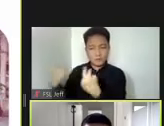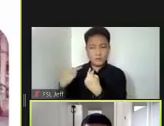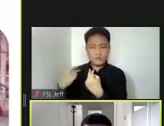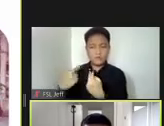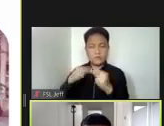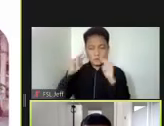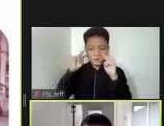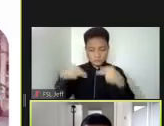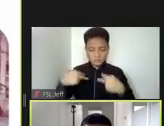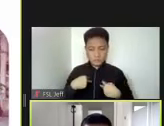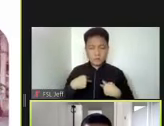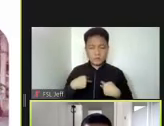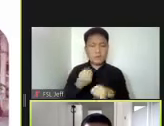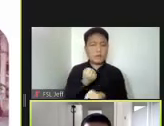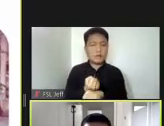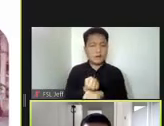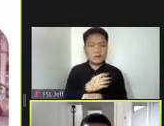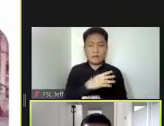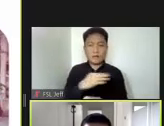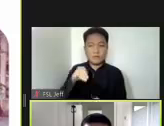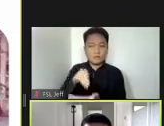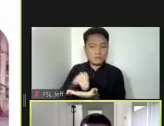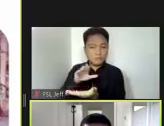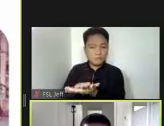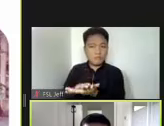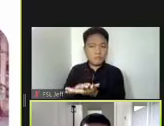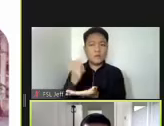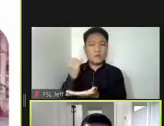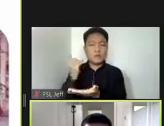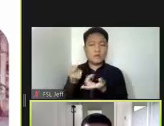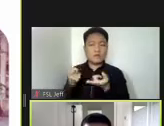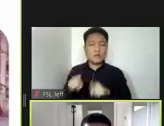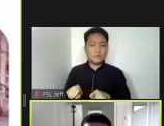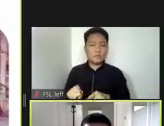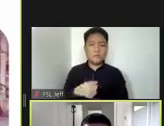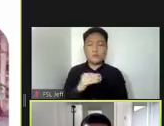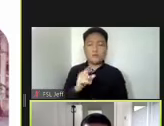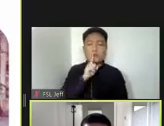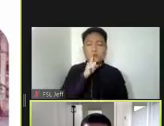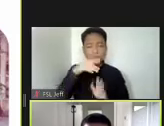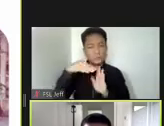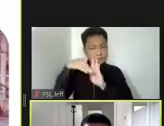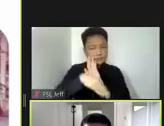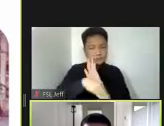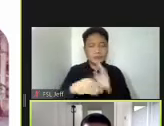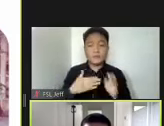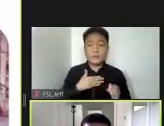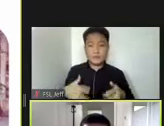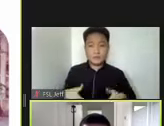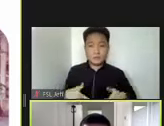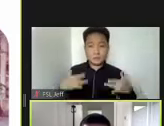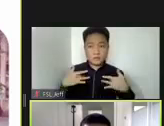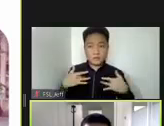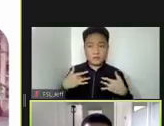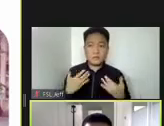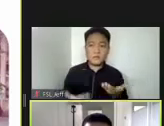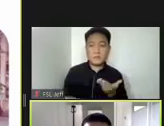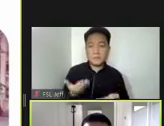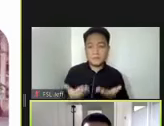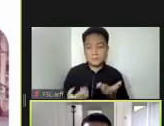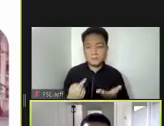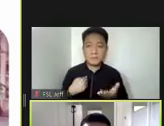life. It's either you stay on the bottom or you crawl your way up. And Captain A here chose to crawl his way